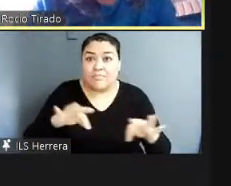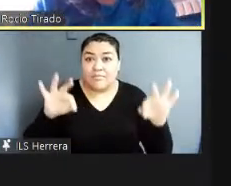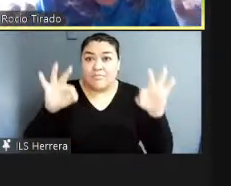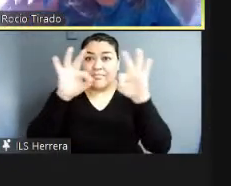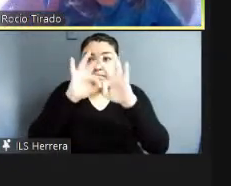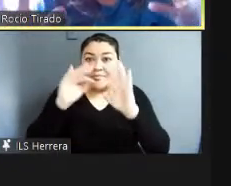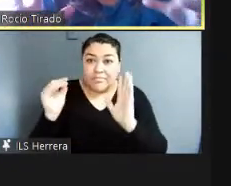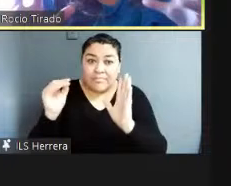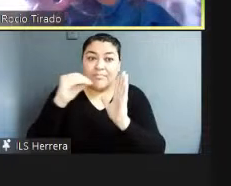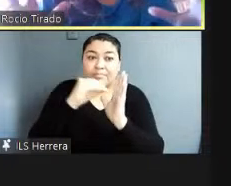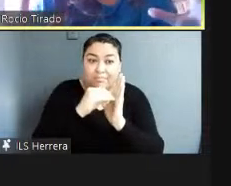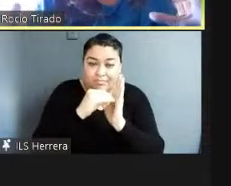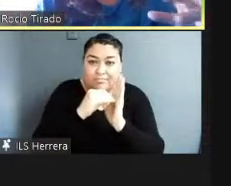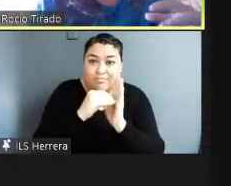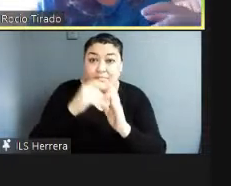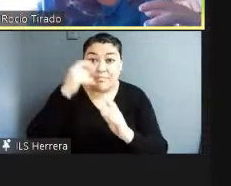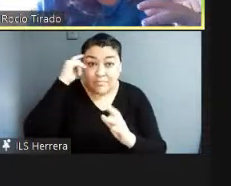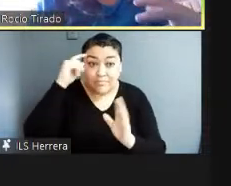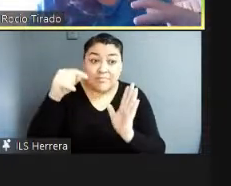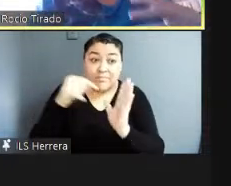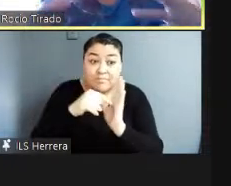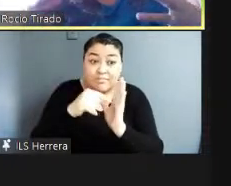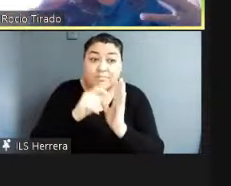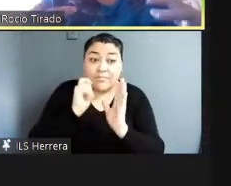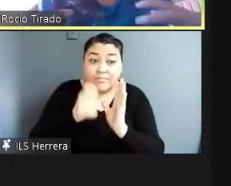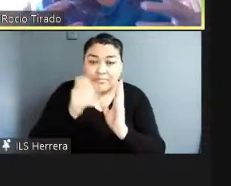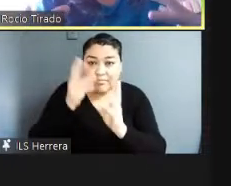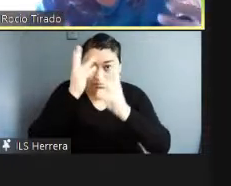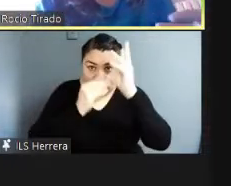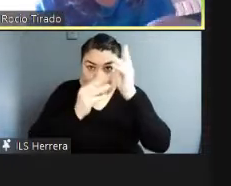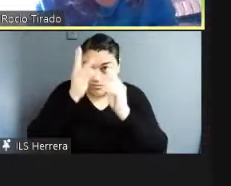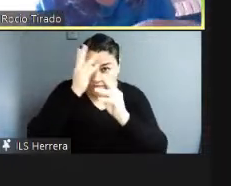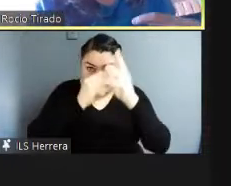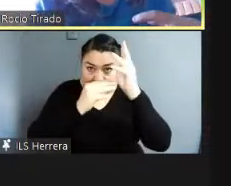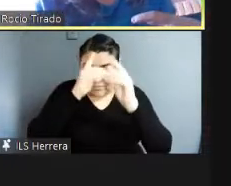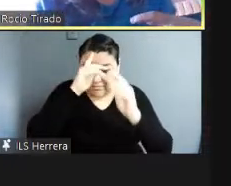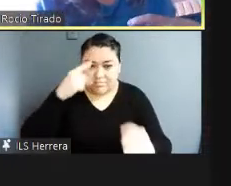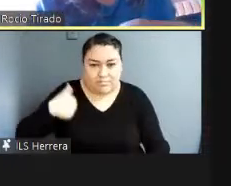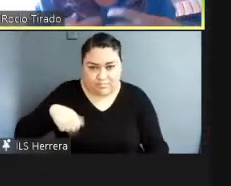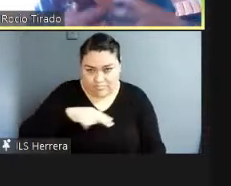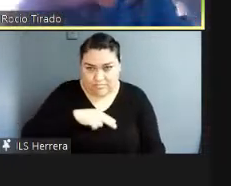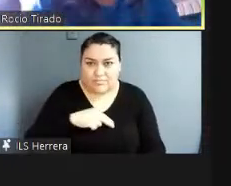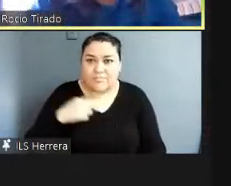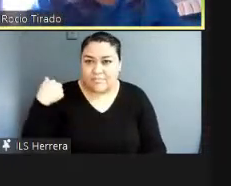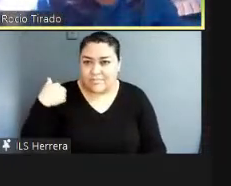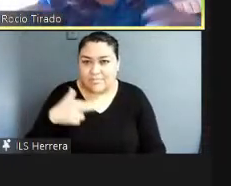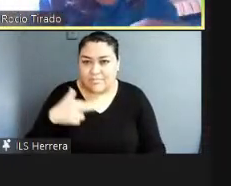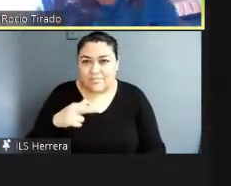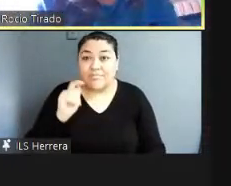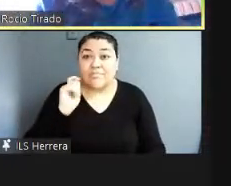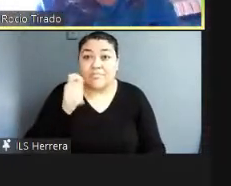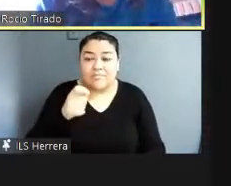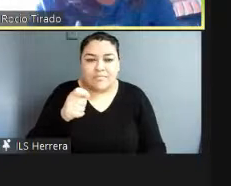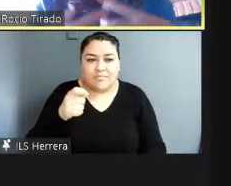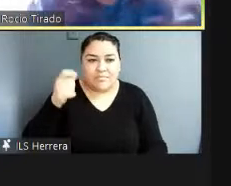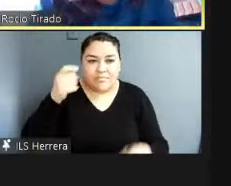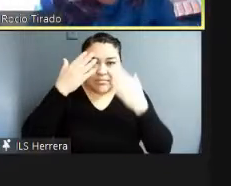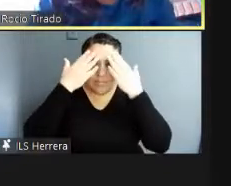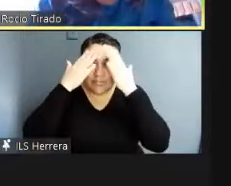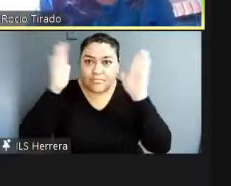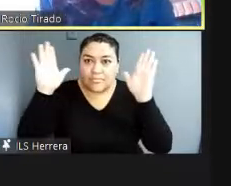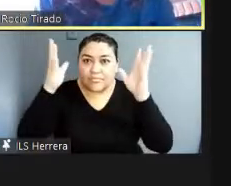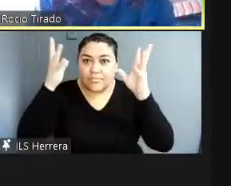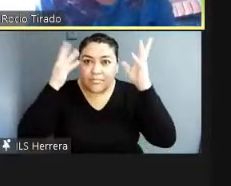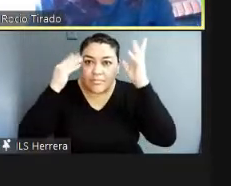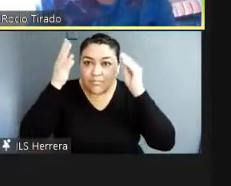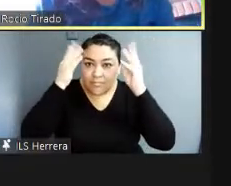I underscore this, which is part of our core program. Our willingness of us, our professors, to have